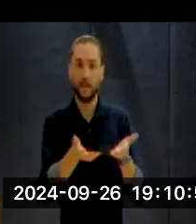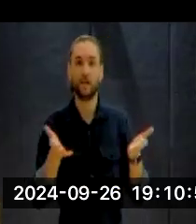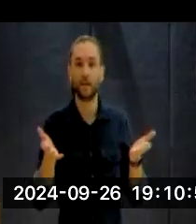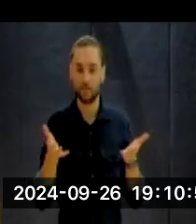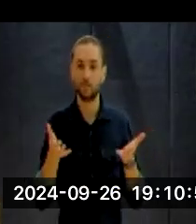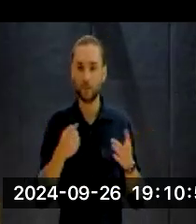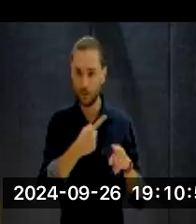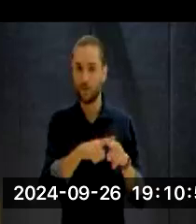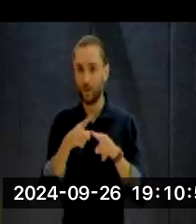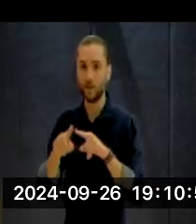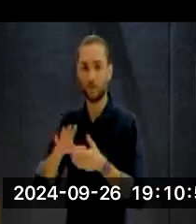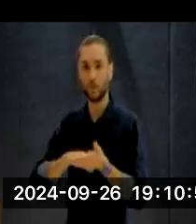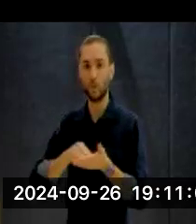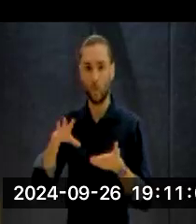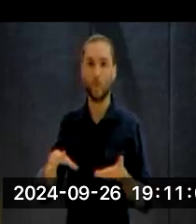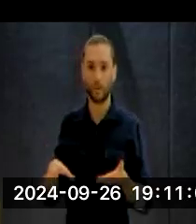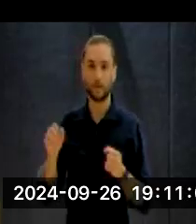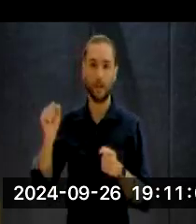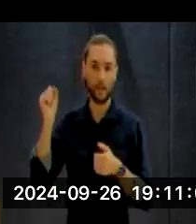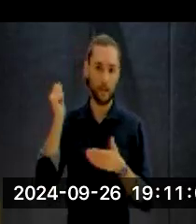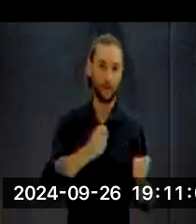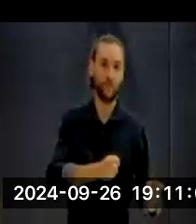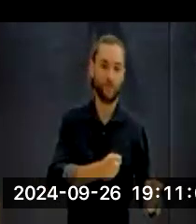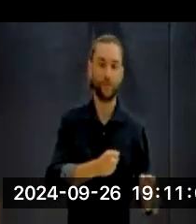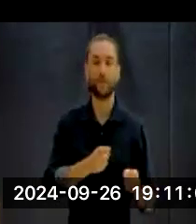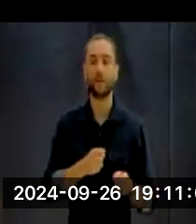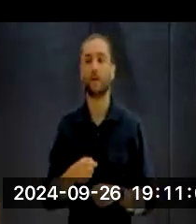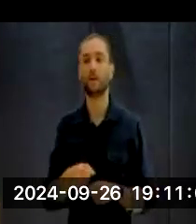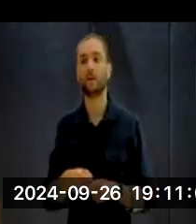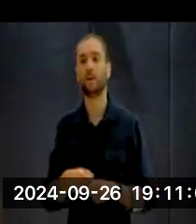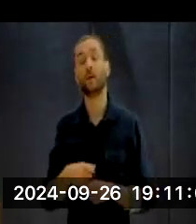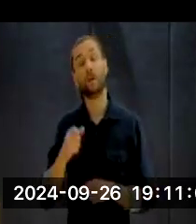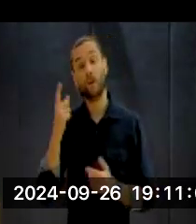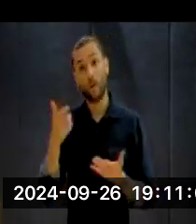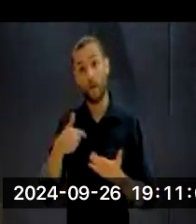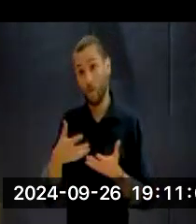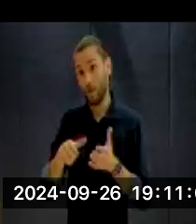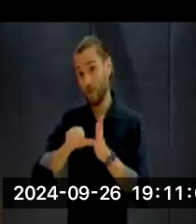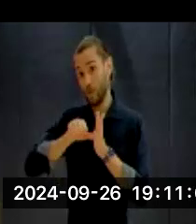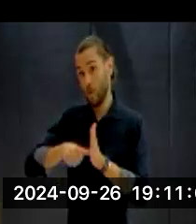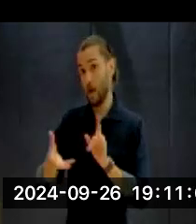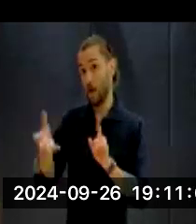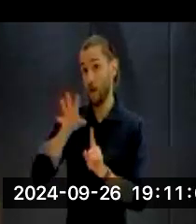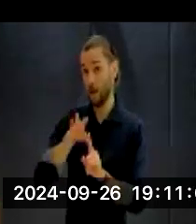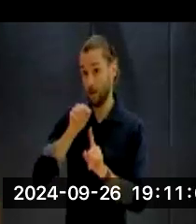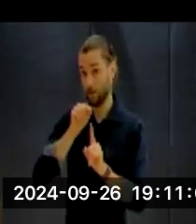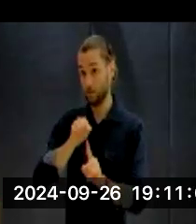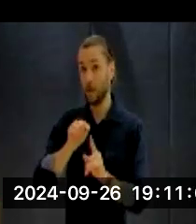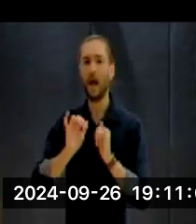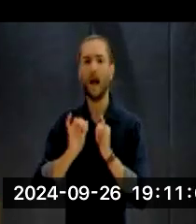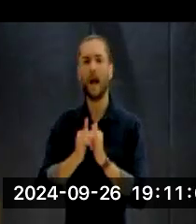different students. One thing I wanted to really highlight is how do we prevent